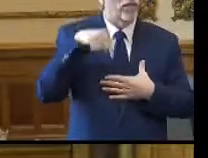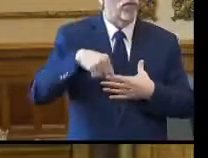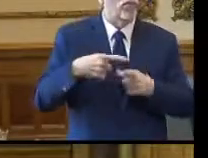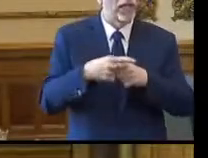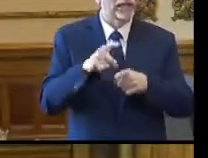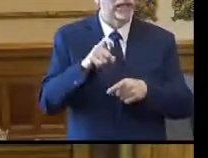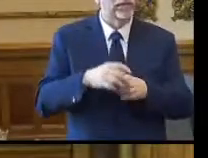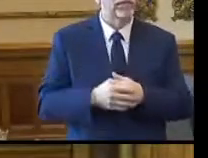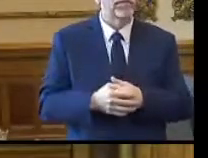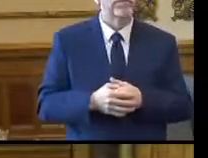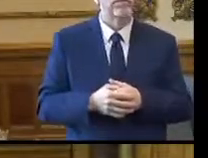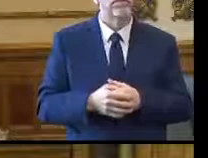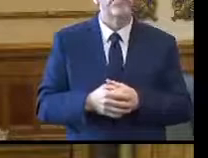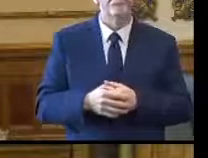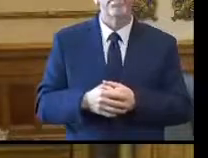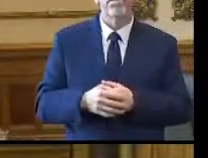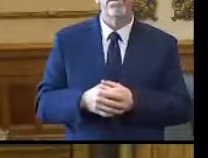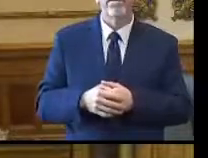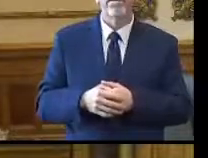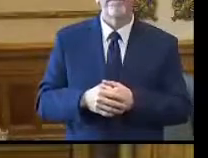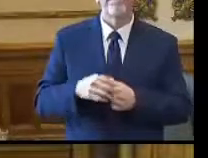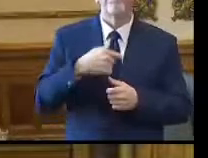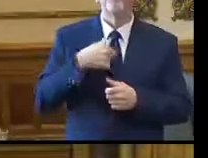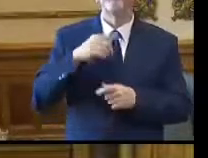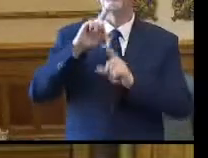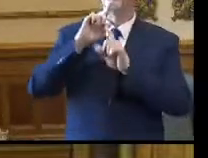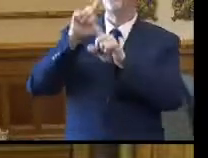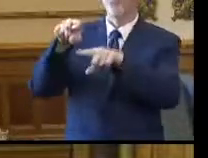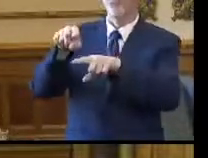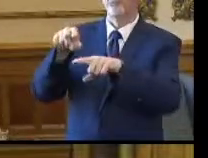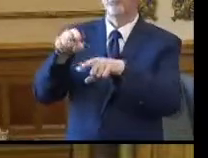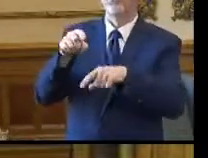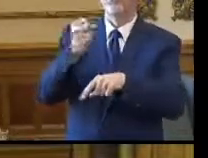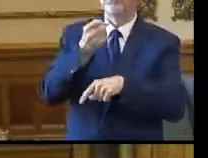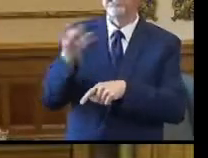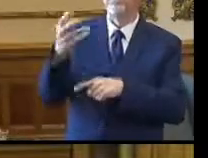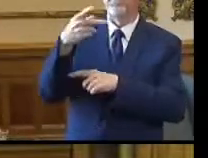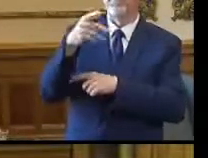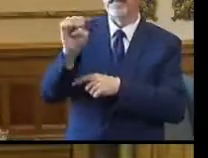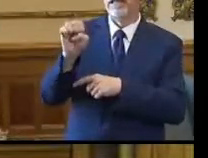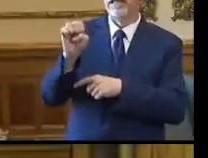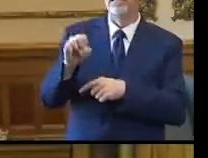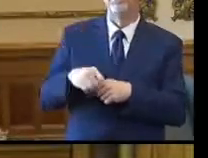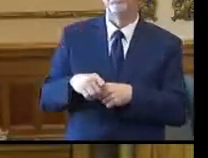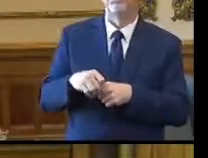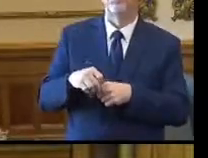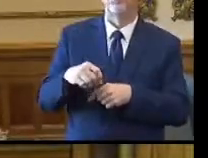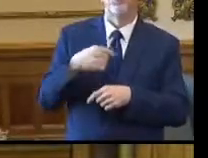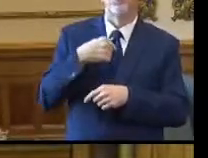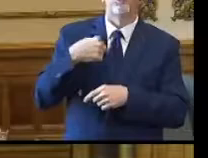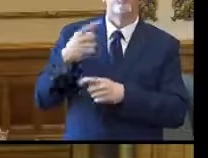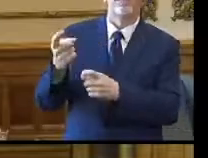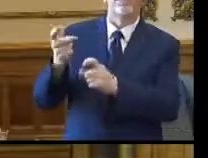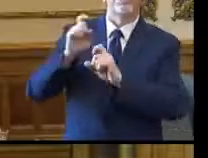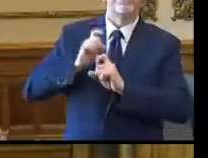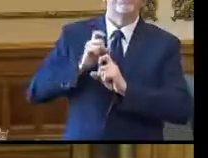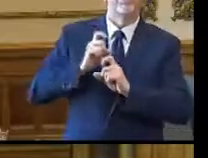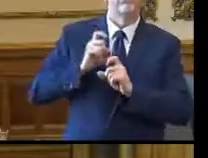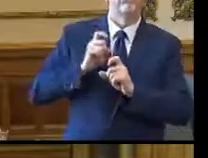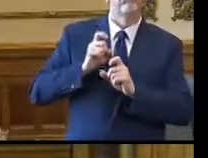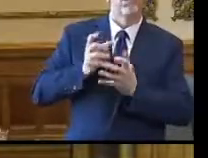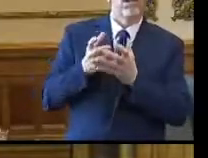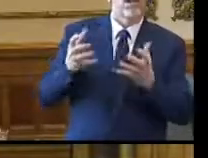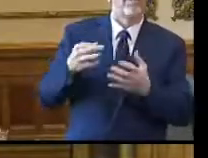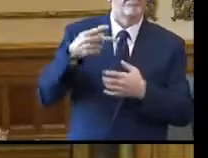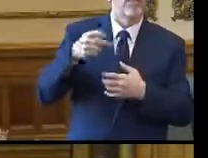crisis? We have ordered several PPEs. We have been given a significant amount